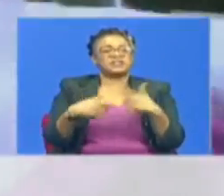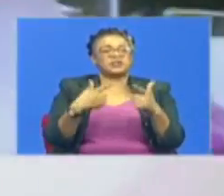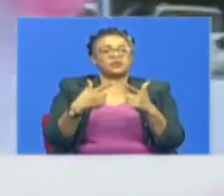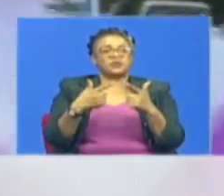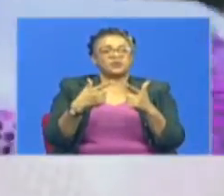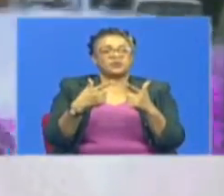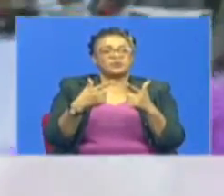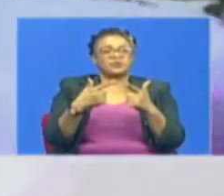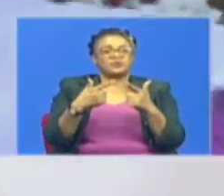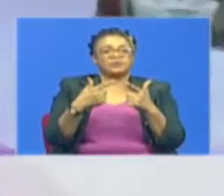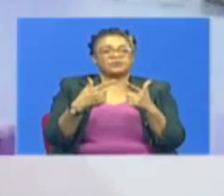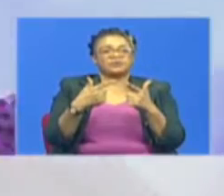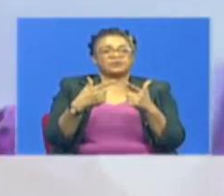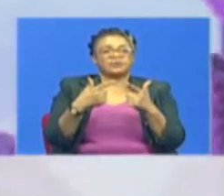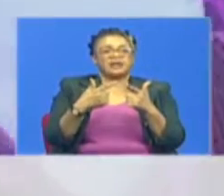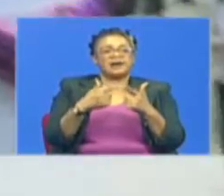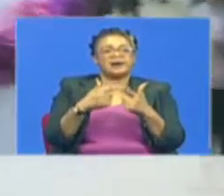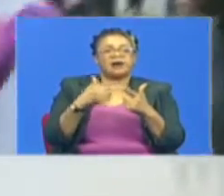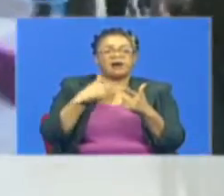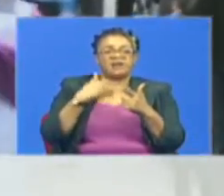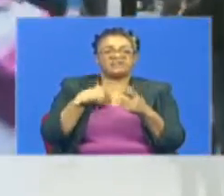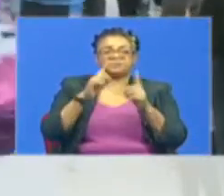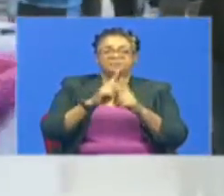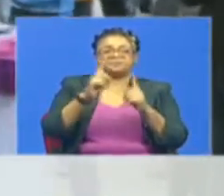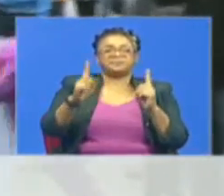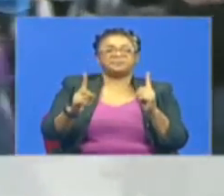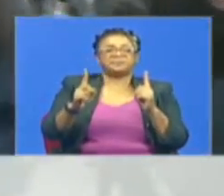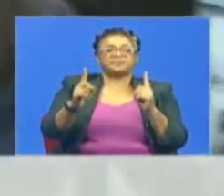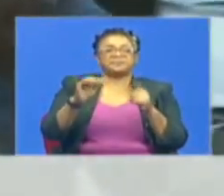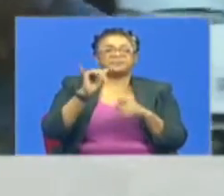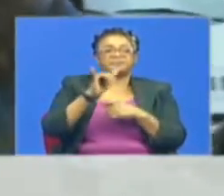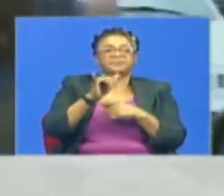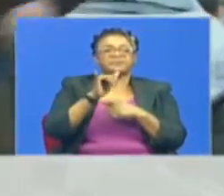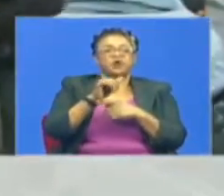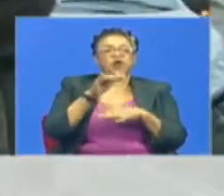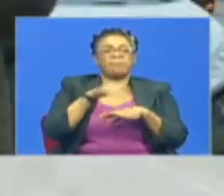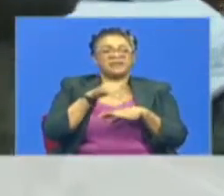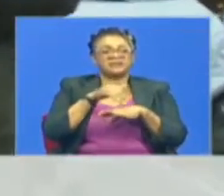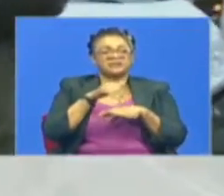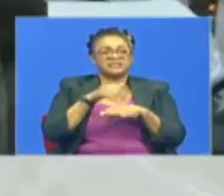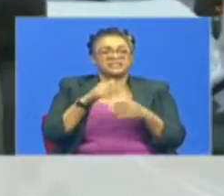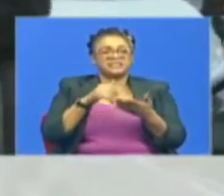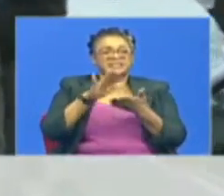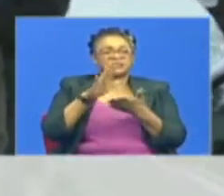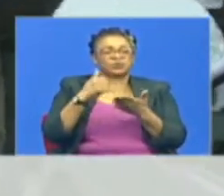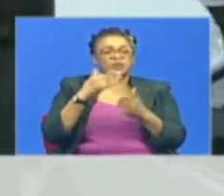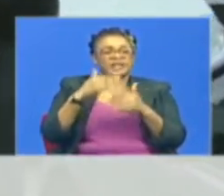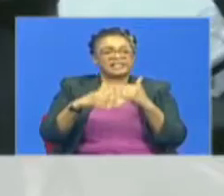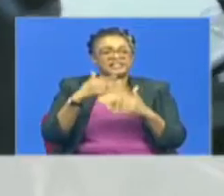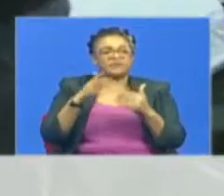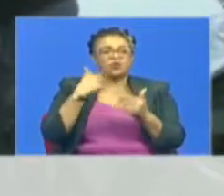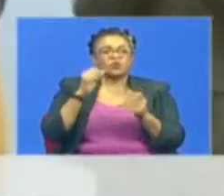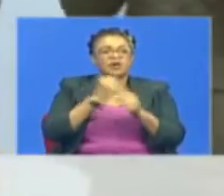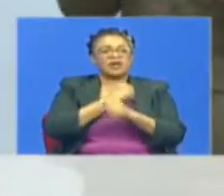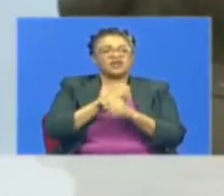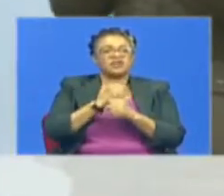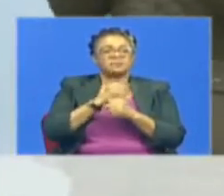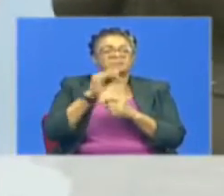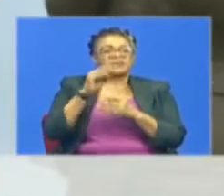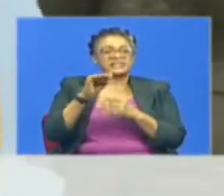of social distancing. On birthdays, Alexis plays audio messages sent to relatives who cannot be